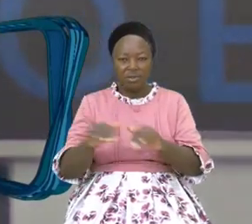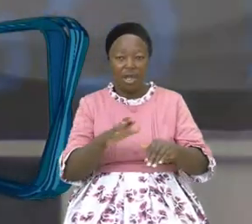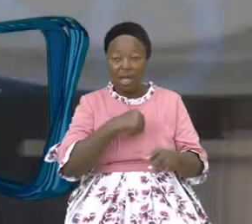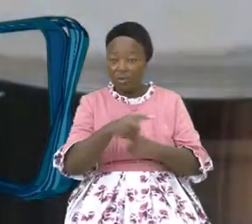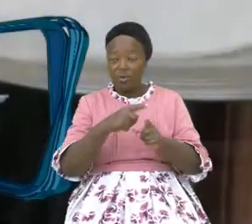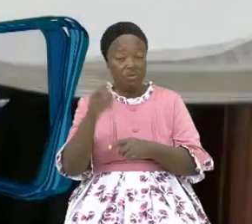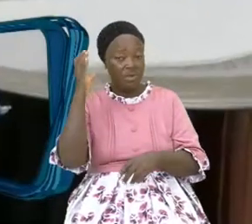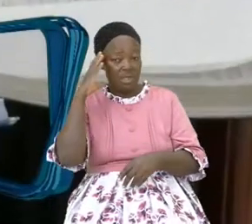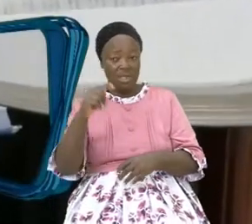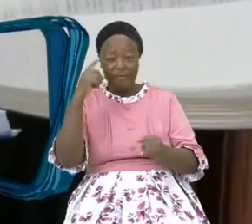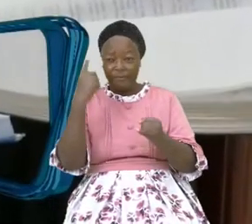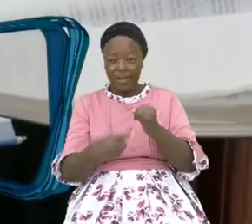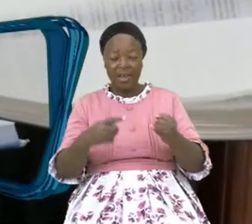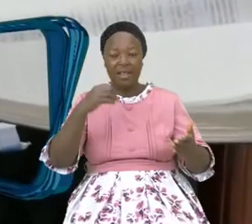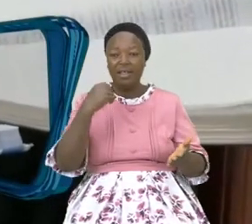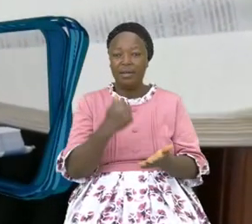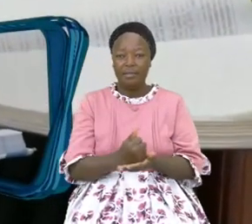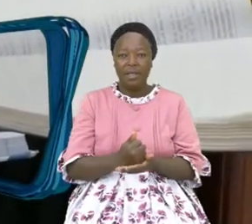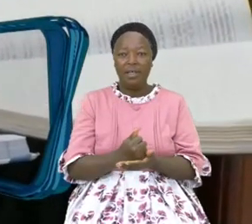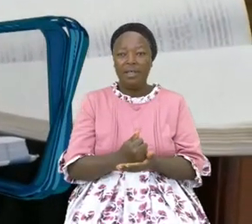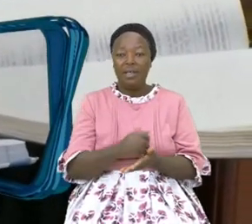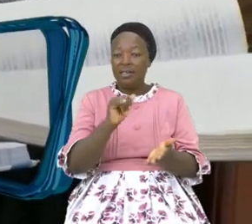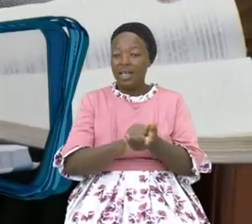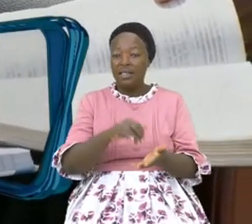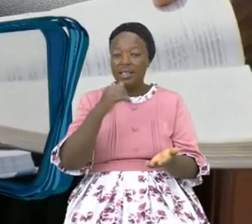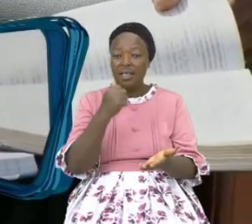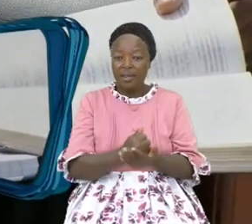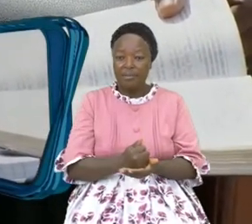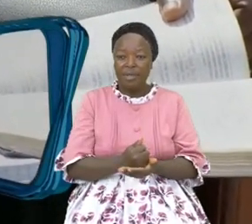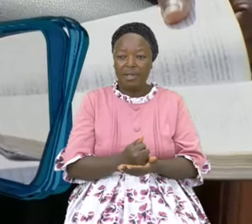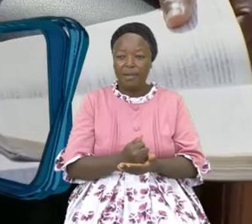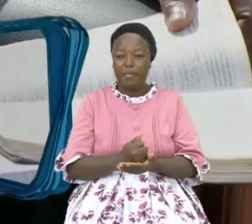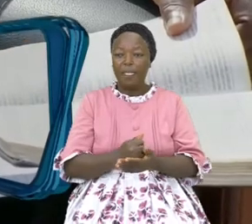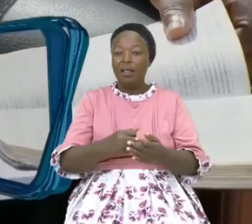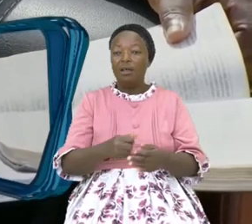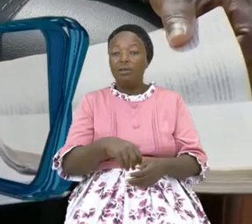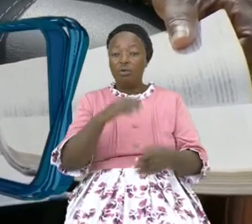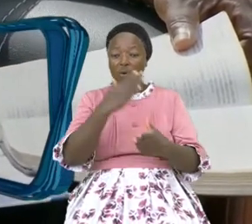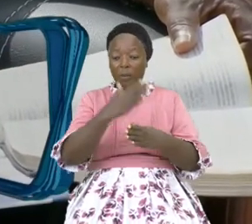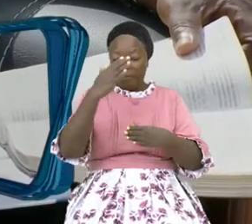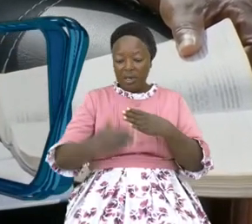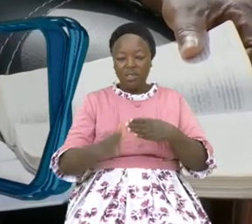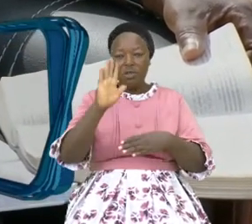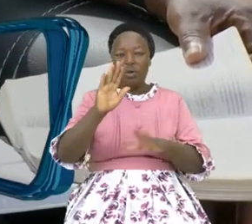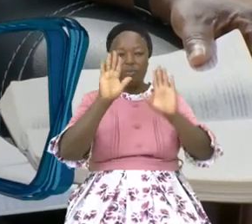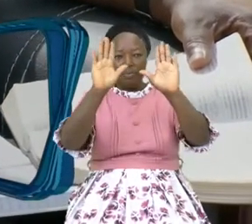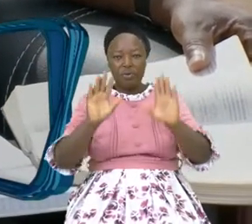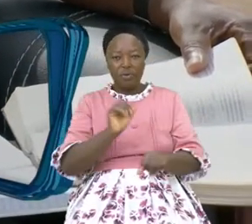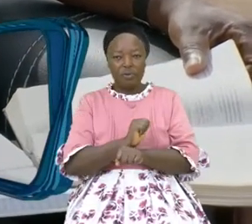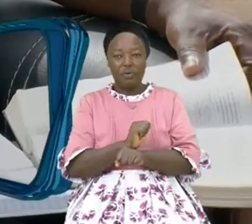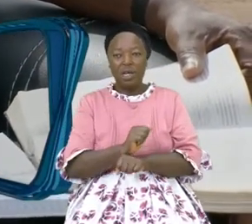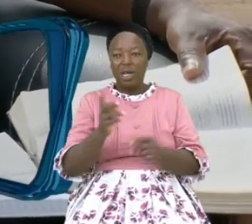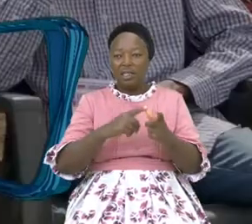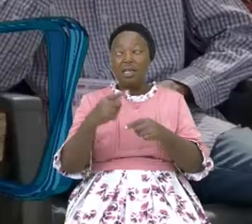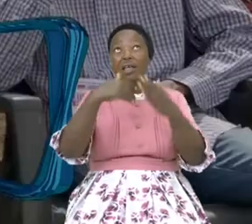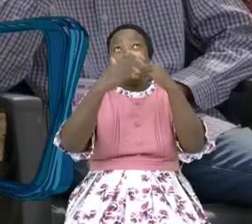a final amen, that amen finalizes your miracle. Heaven says